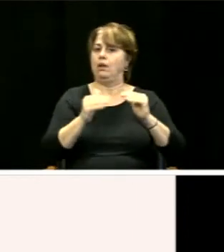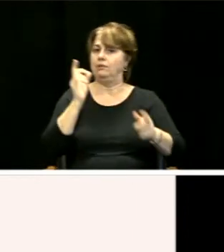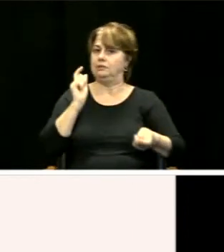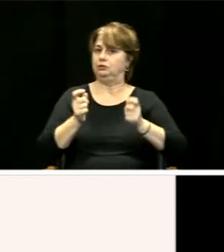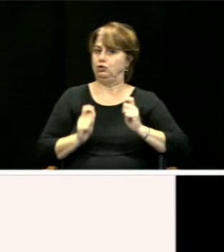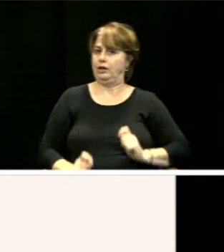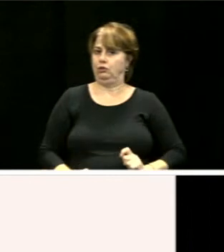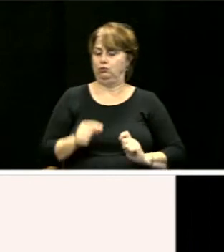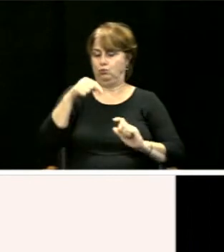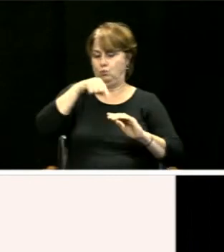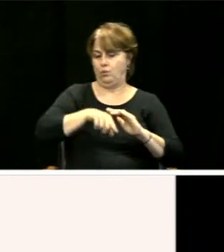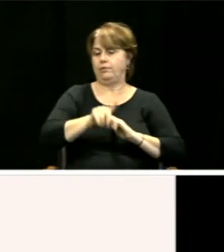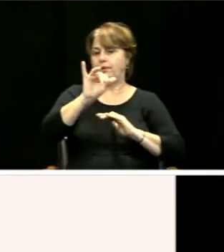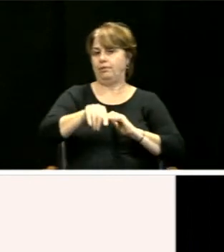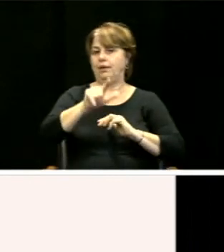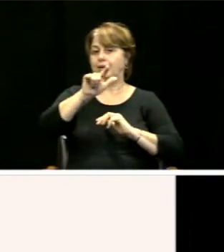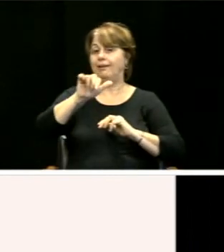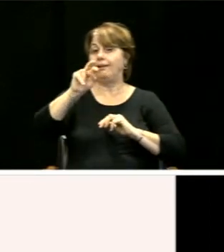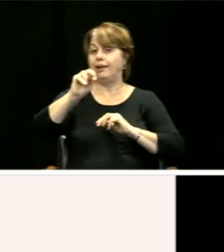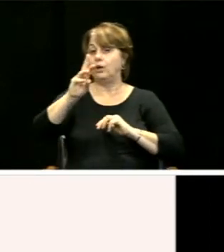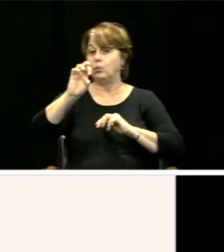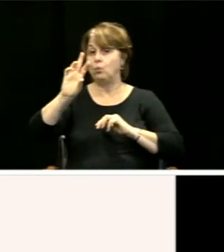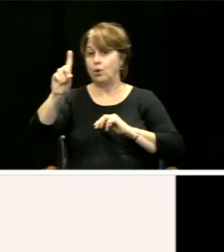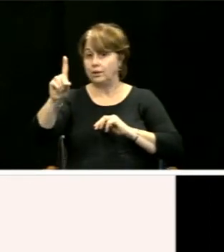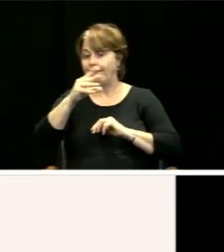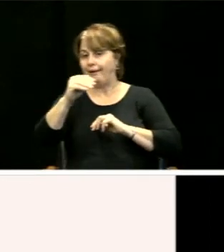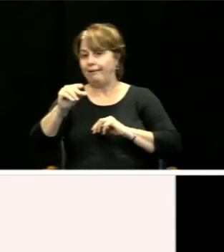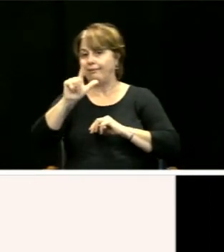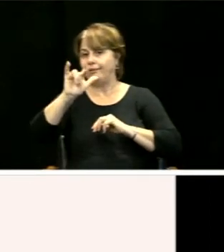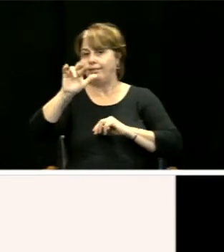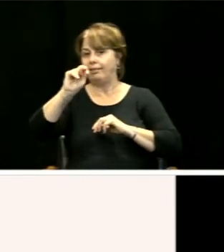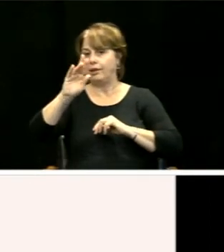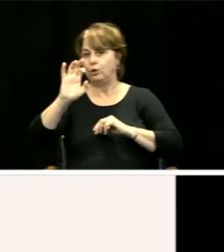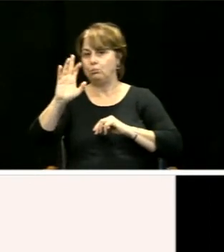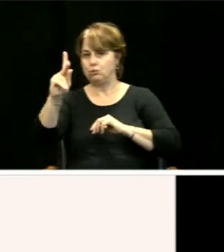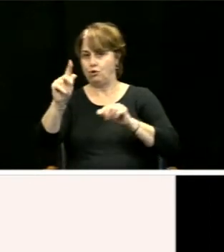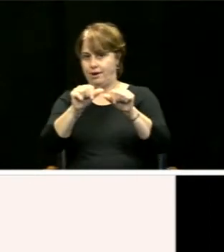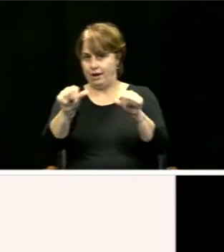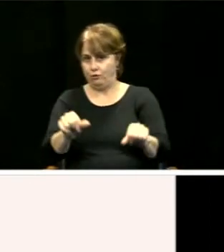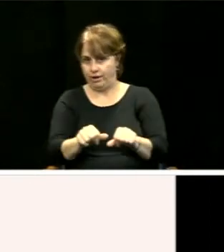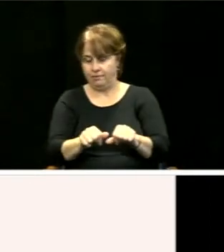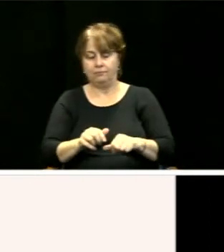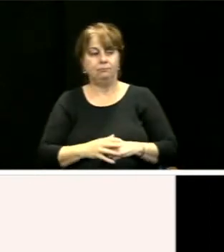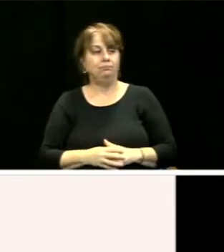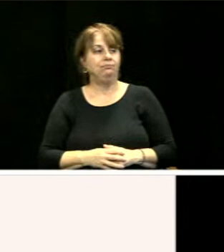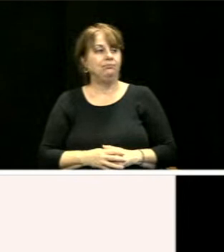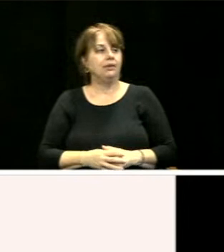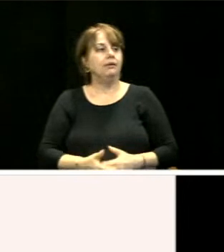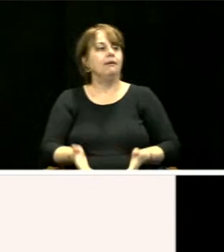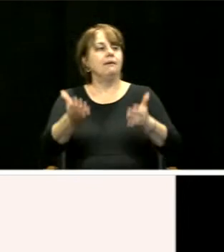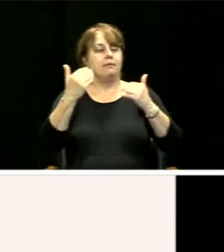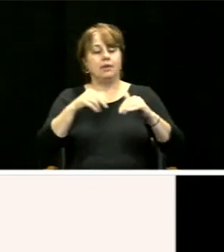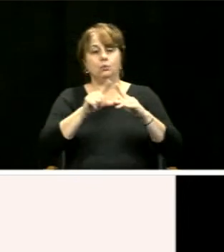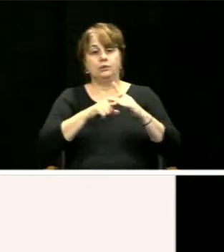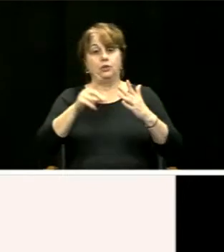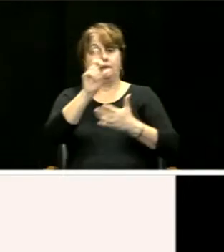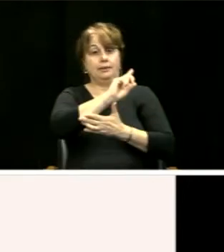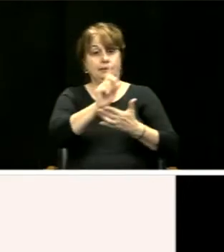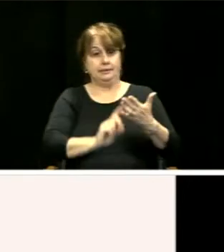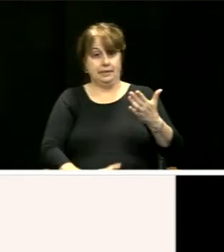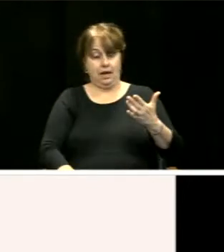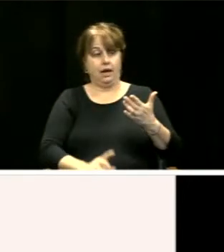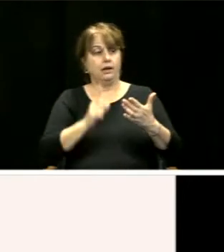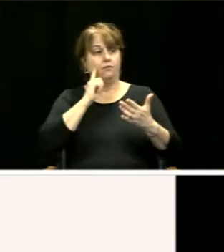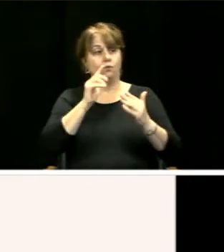that Linwood and Lynbrook area. And then we are beginning the design of